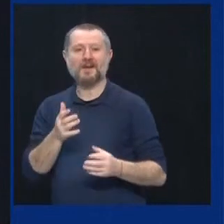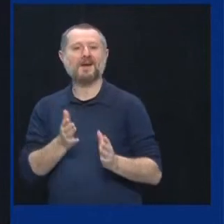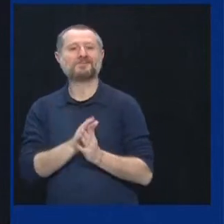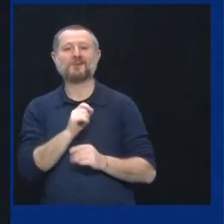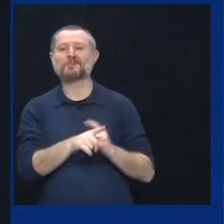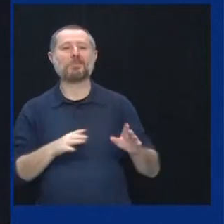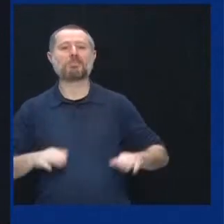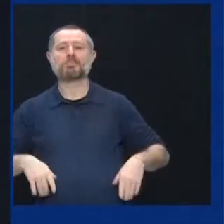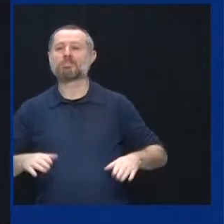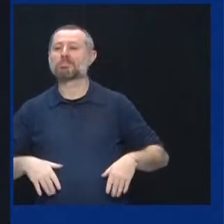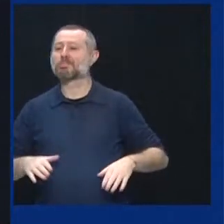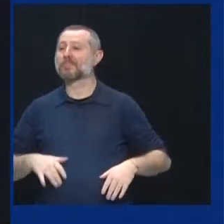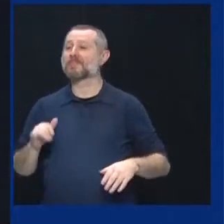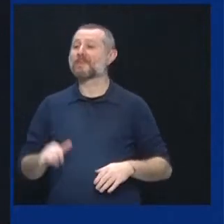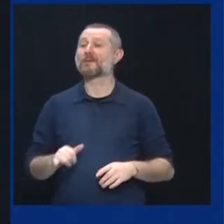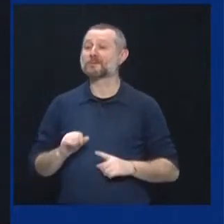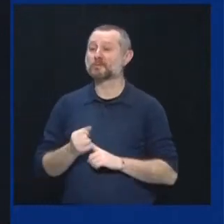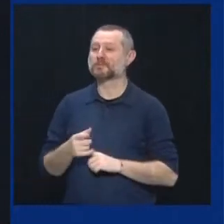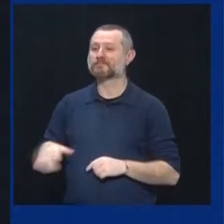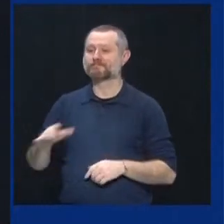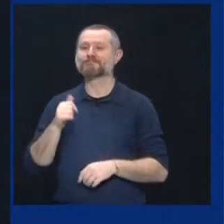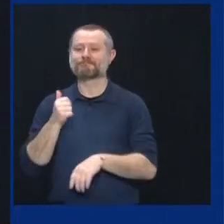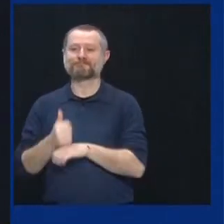of competence.